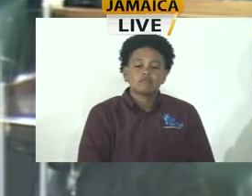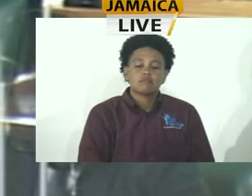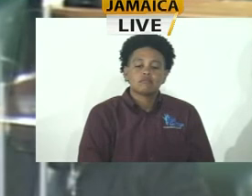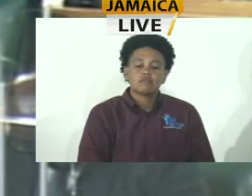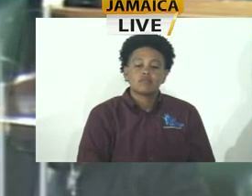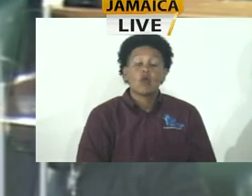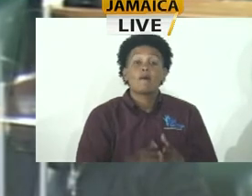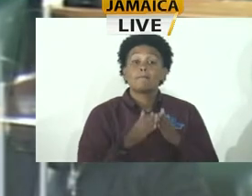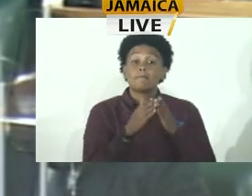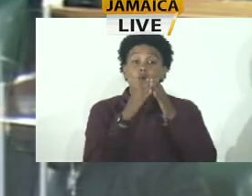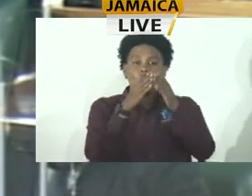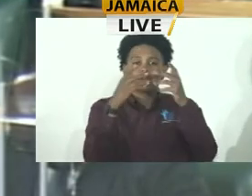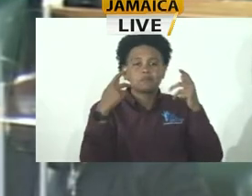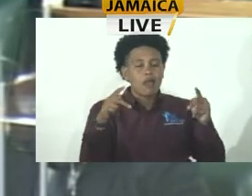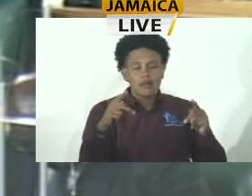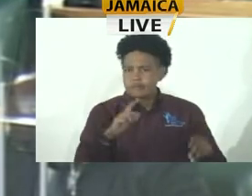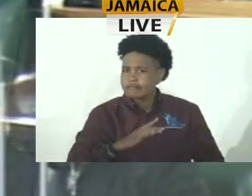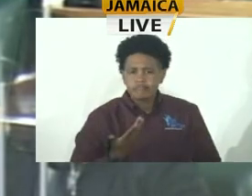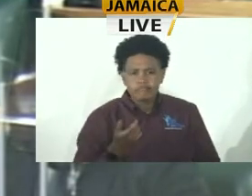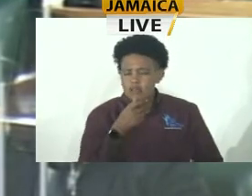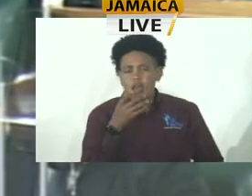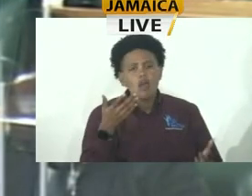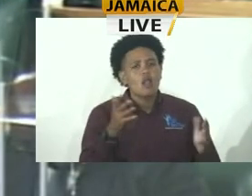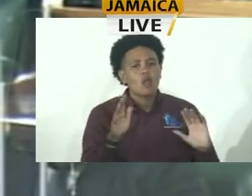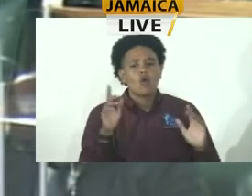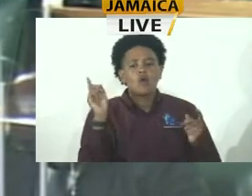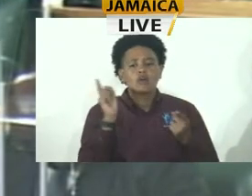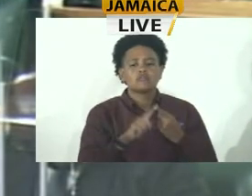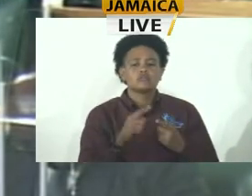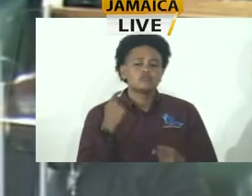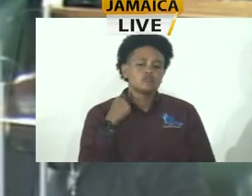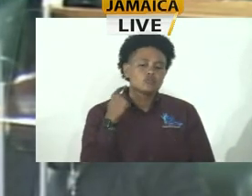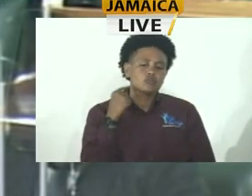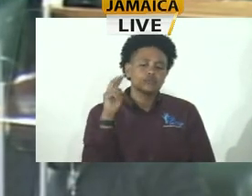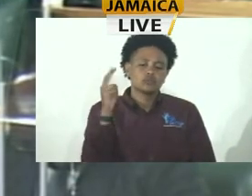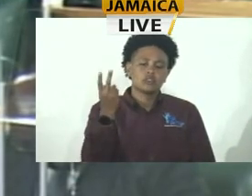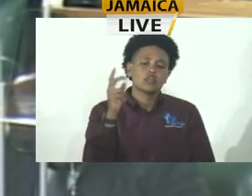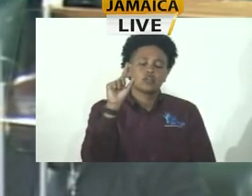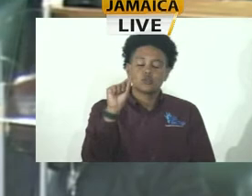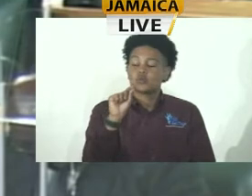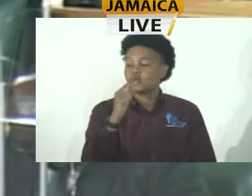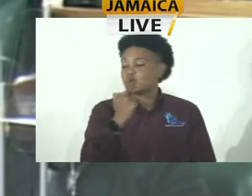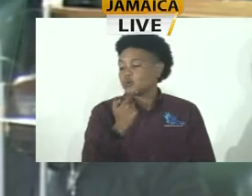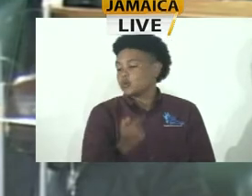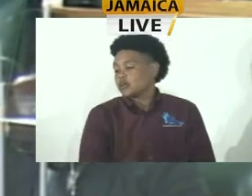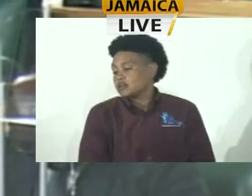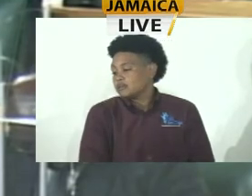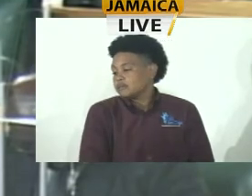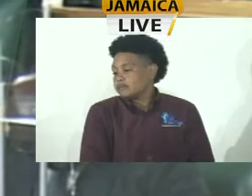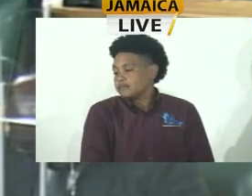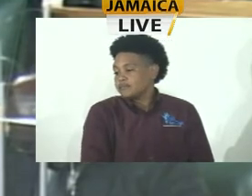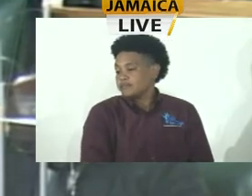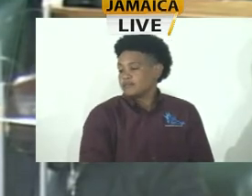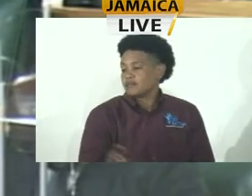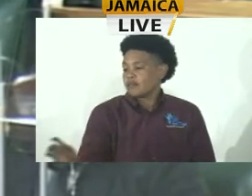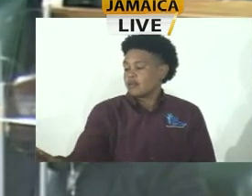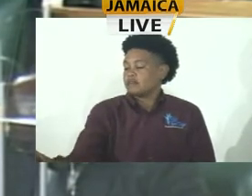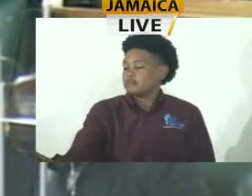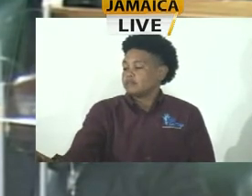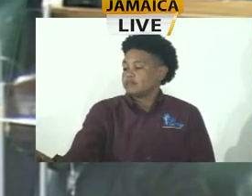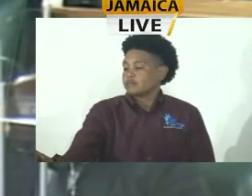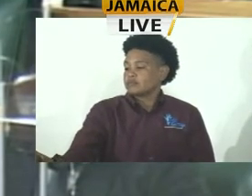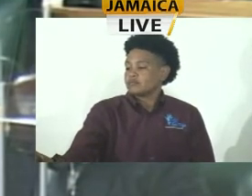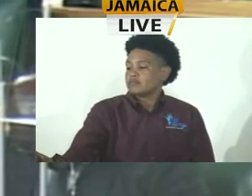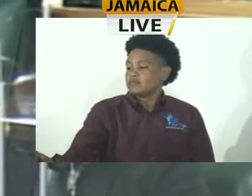will continue until june 2 2021. madam